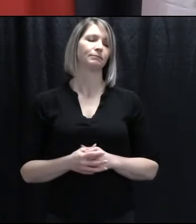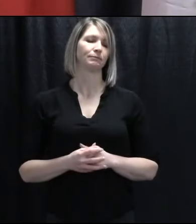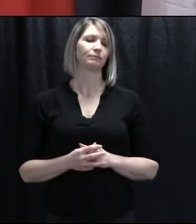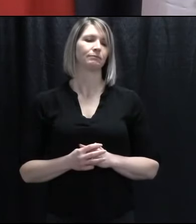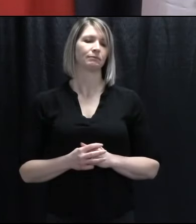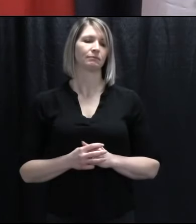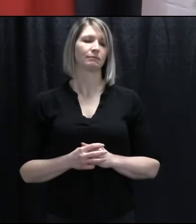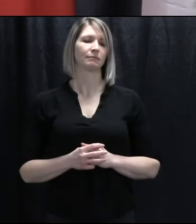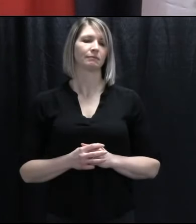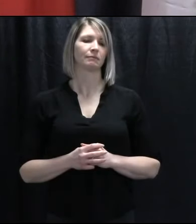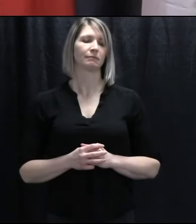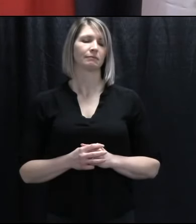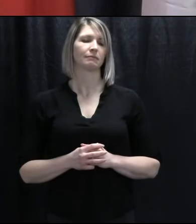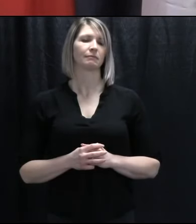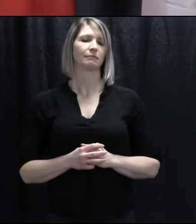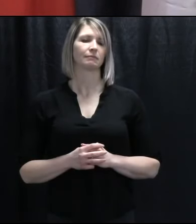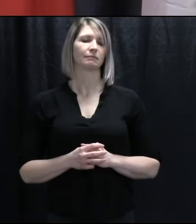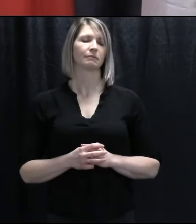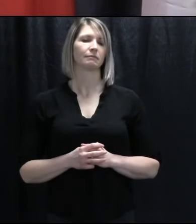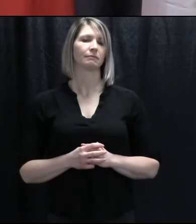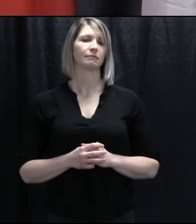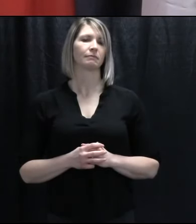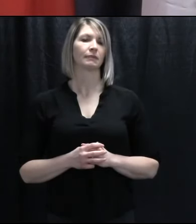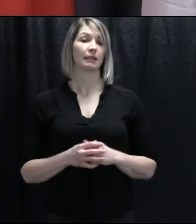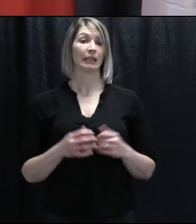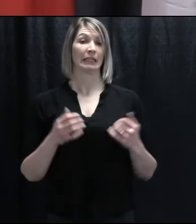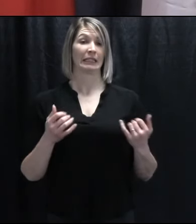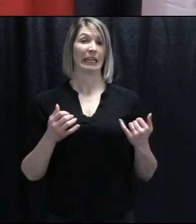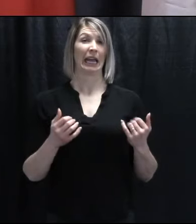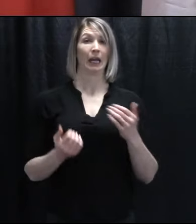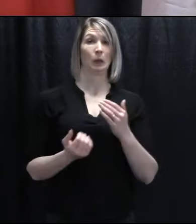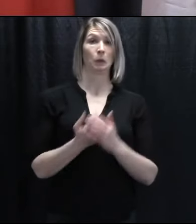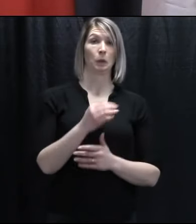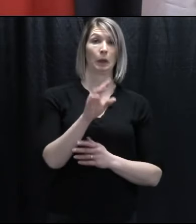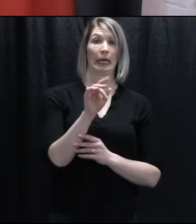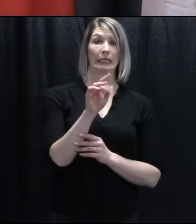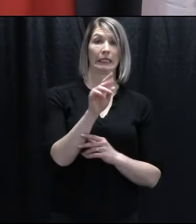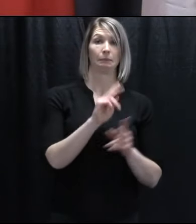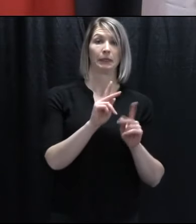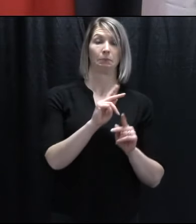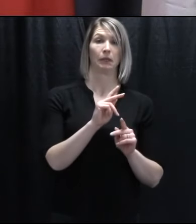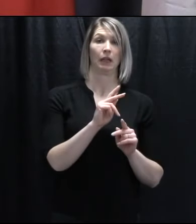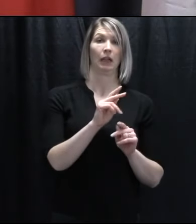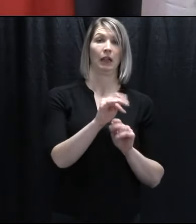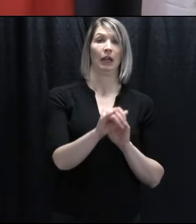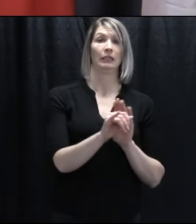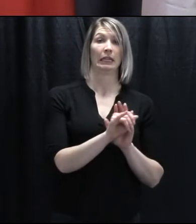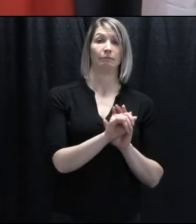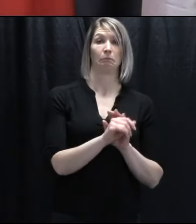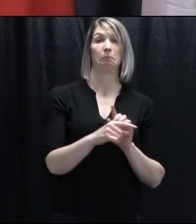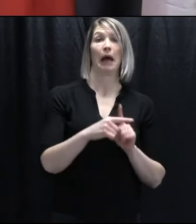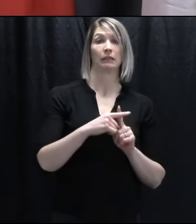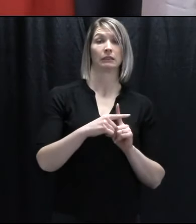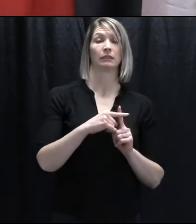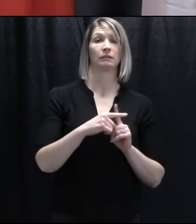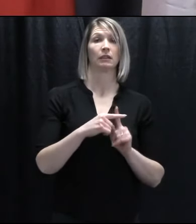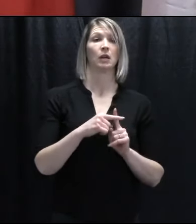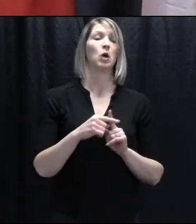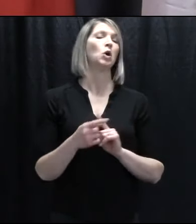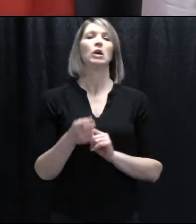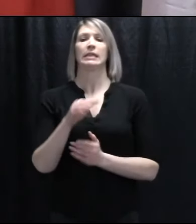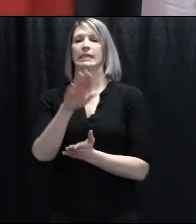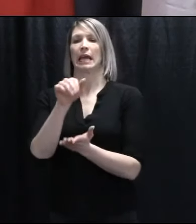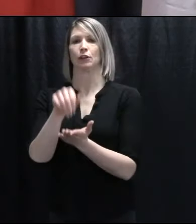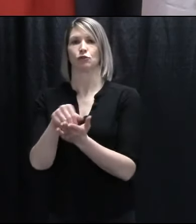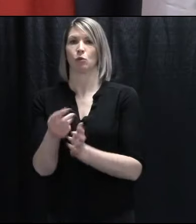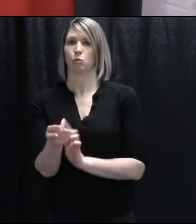you. Of the cases that were announced today, the 18, we know the one in Central you said is from community spread. Do we know or